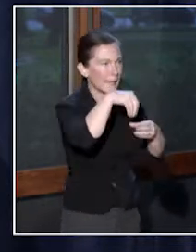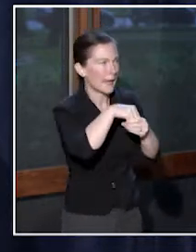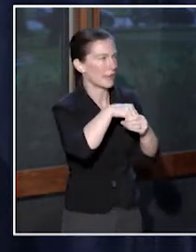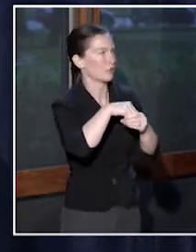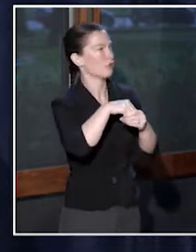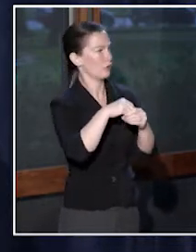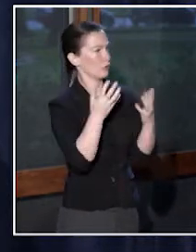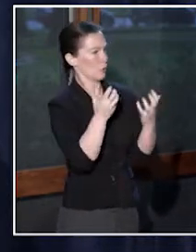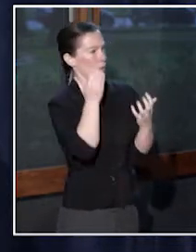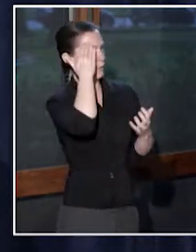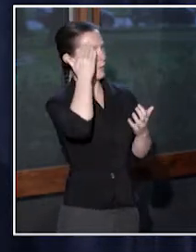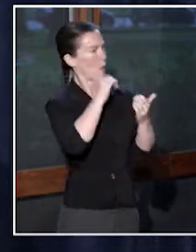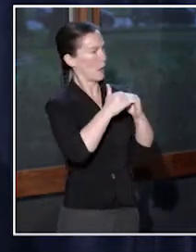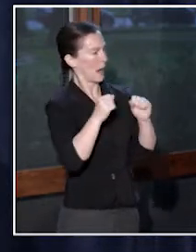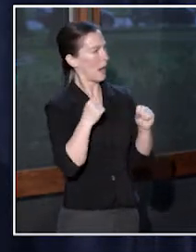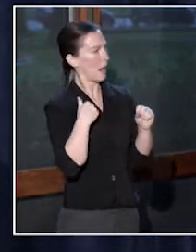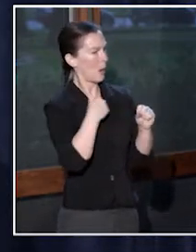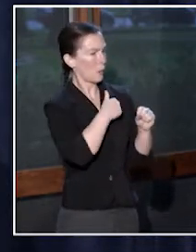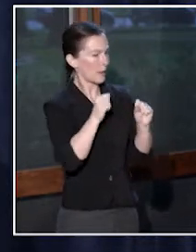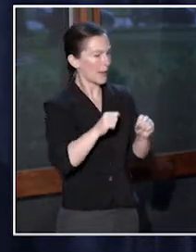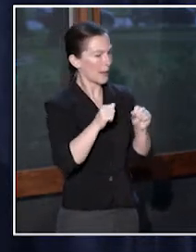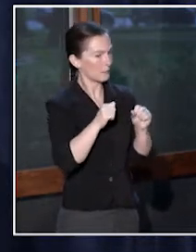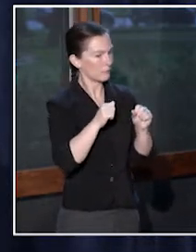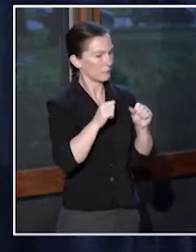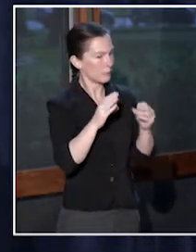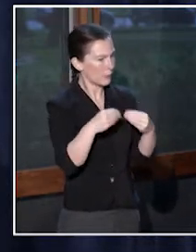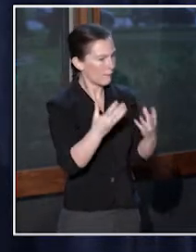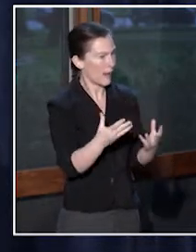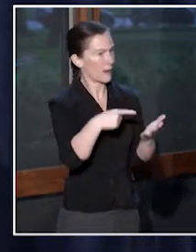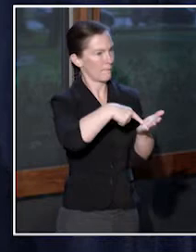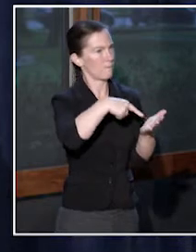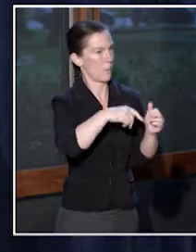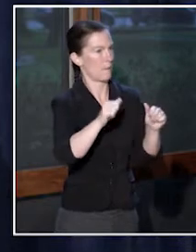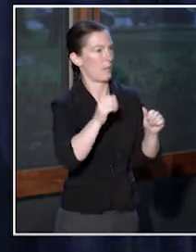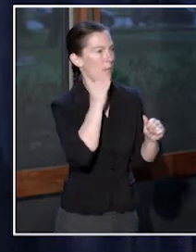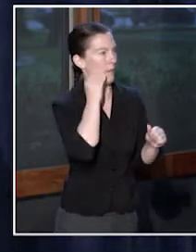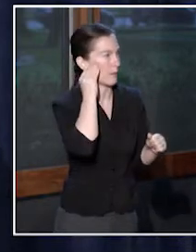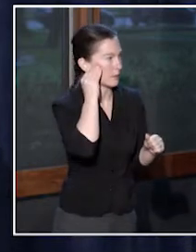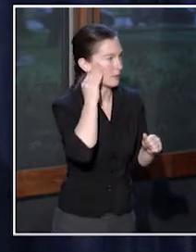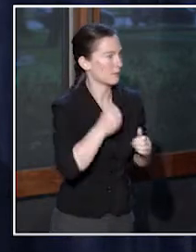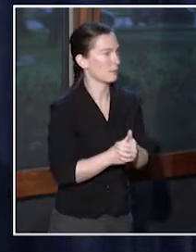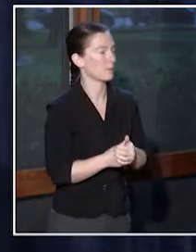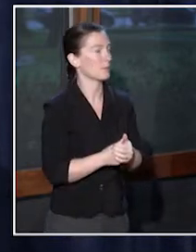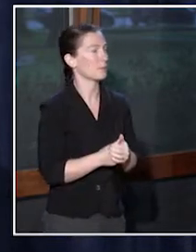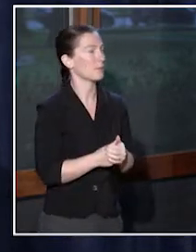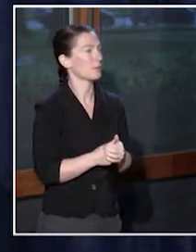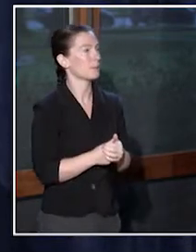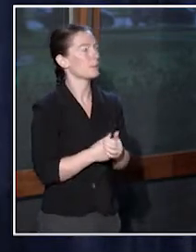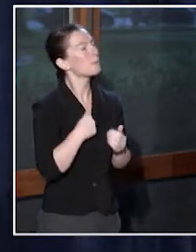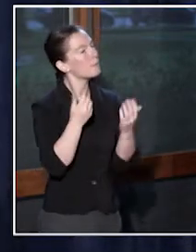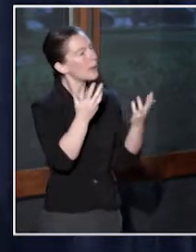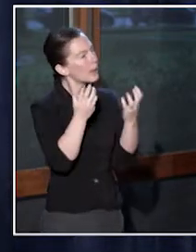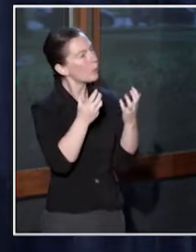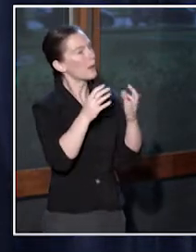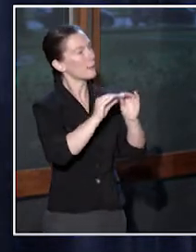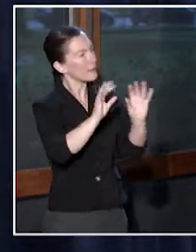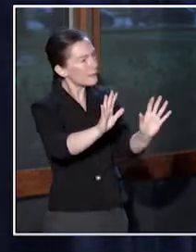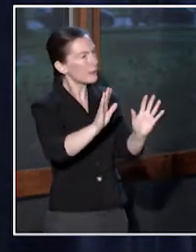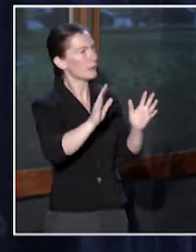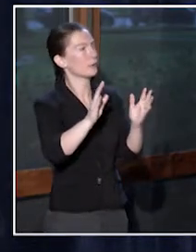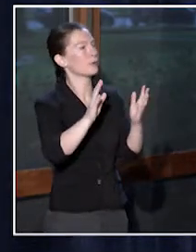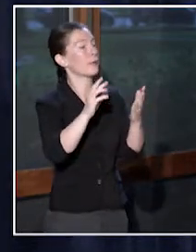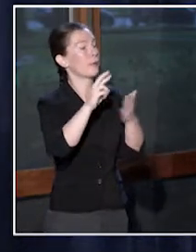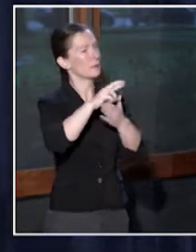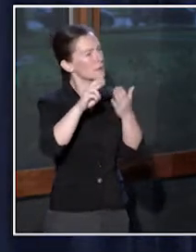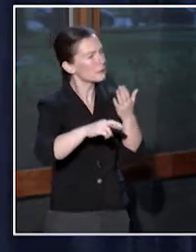affordability. But I want to be clear about the results. The results are very positive, and we're using many